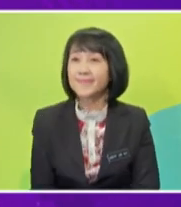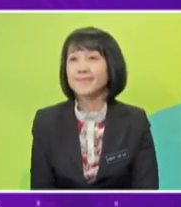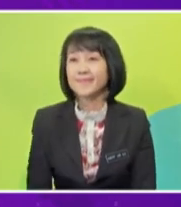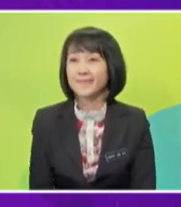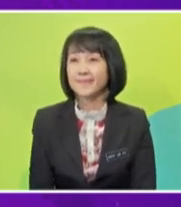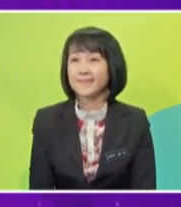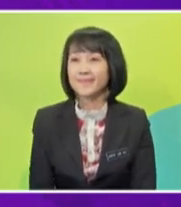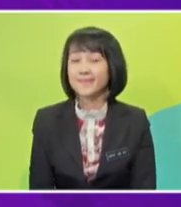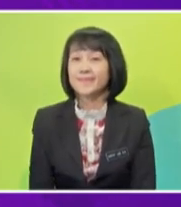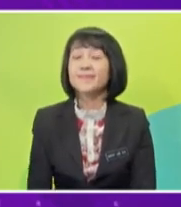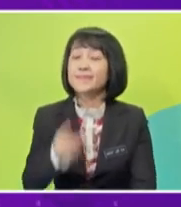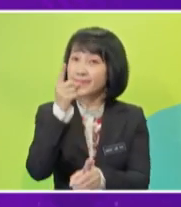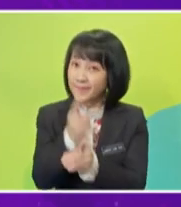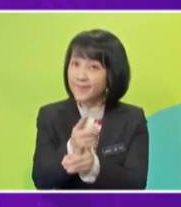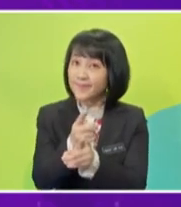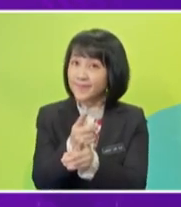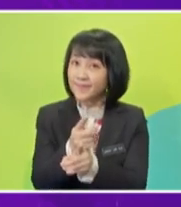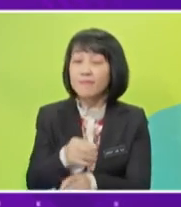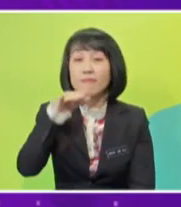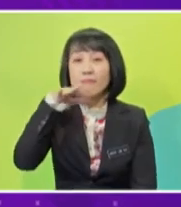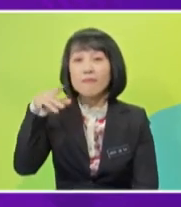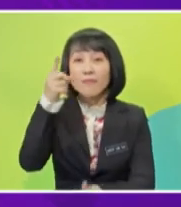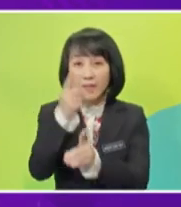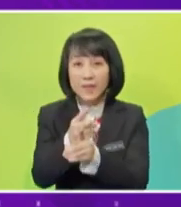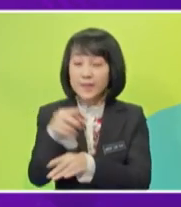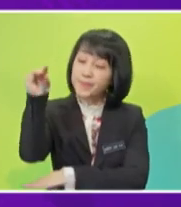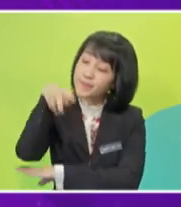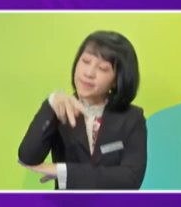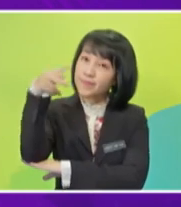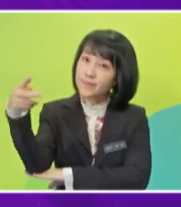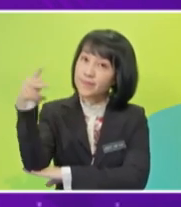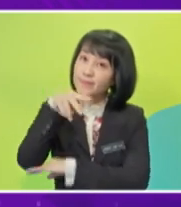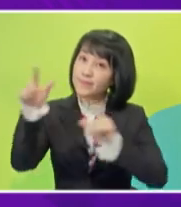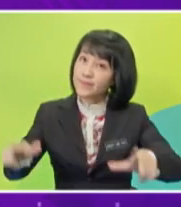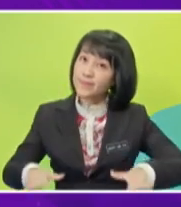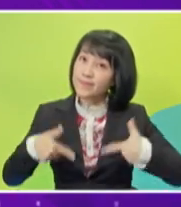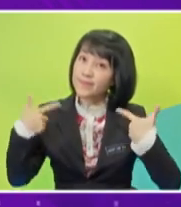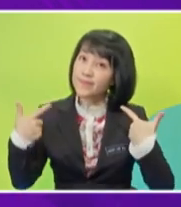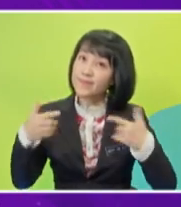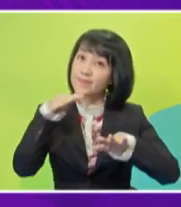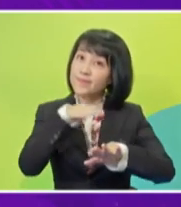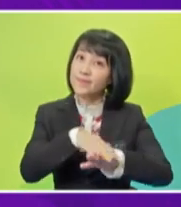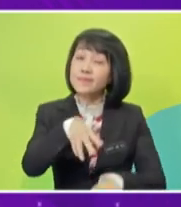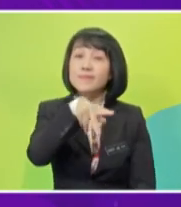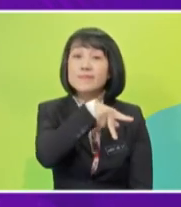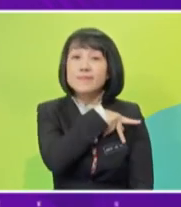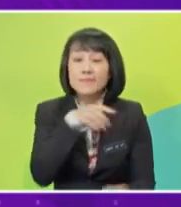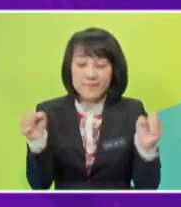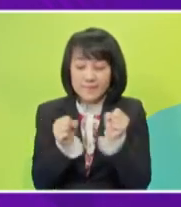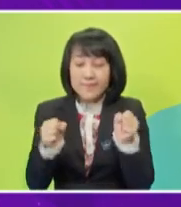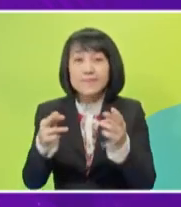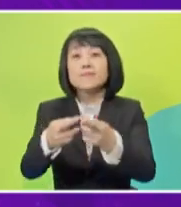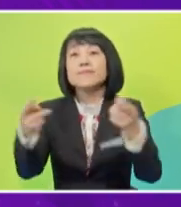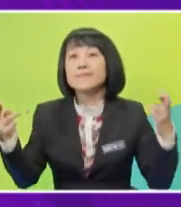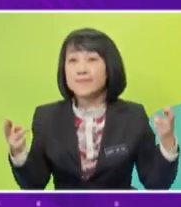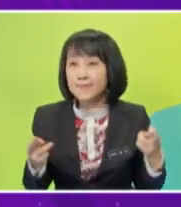Yes! Yeah. That's right, very good spelling over there. Penguin, and the penguin lives at the polar region.